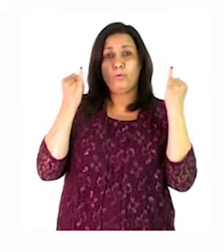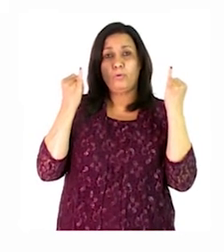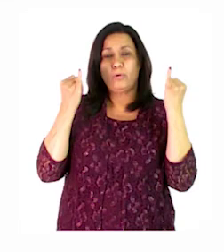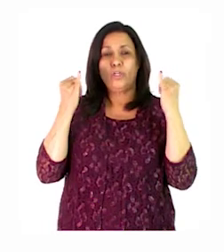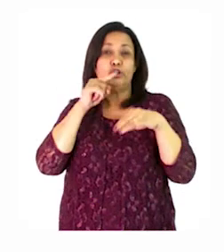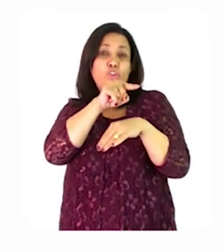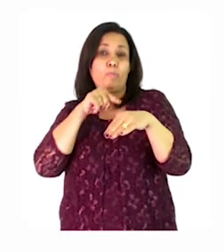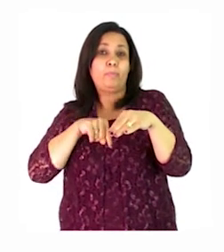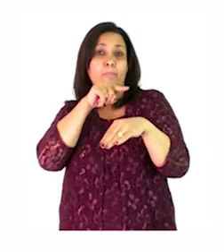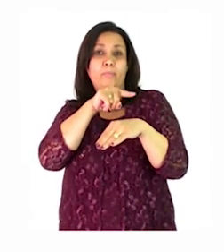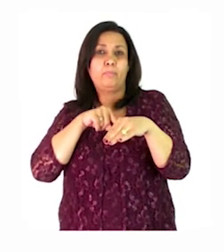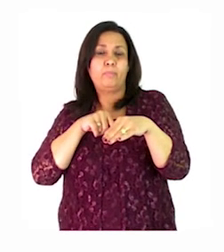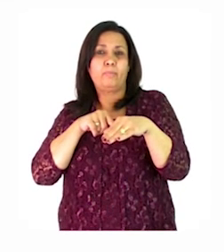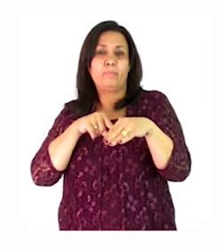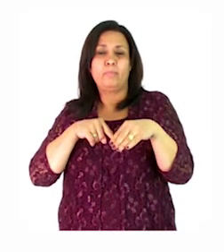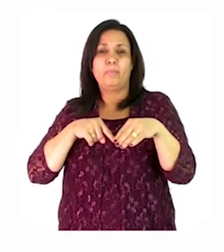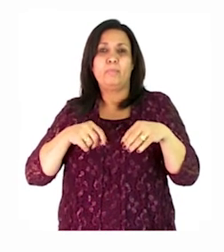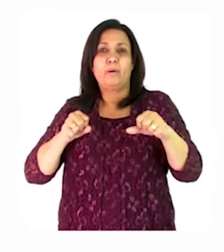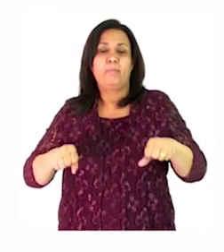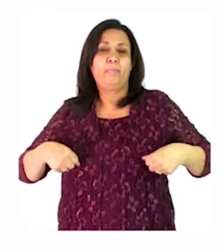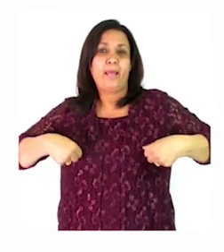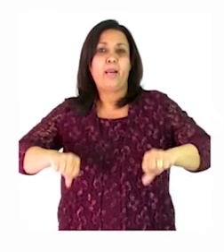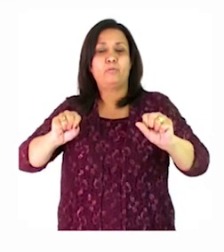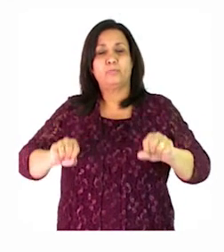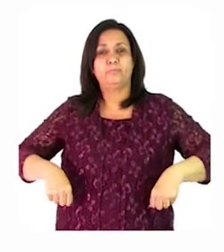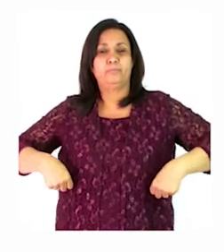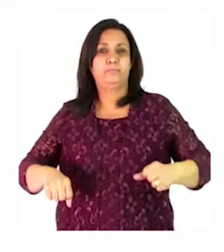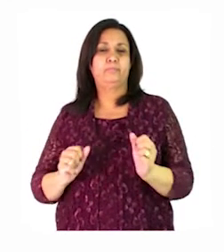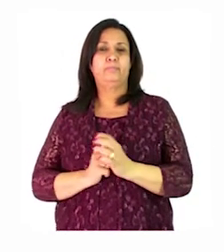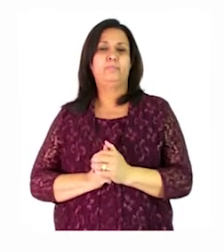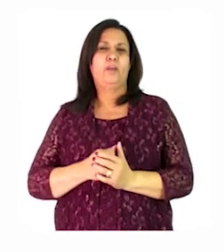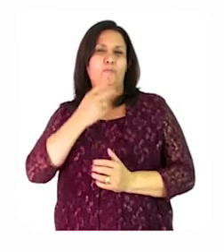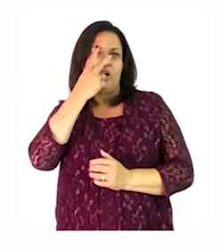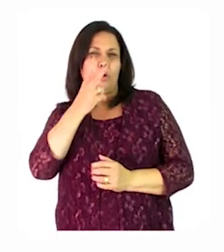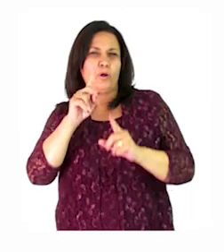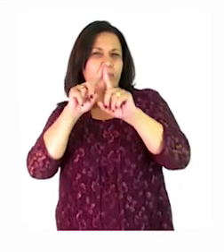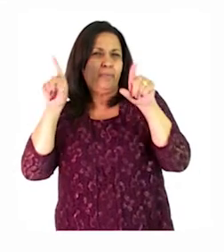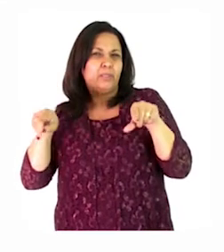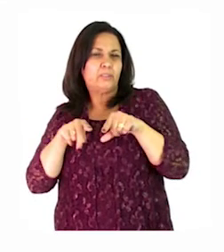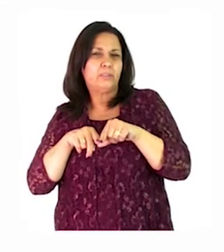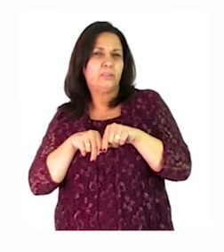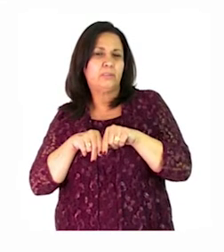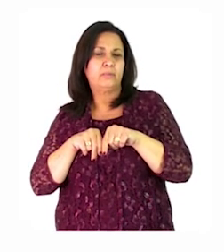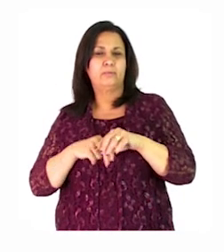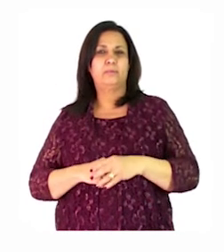shop, playground. If you look at the pictures that I have